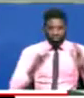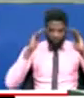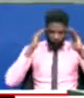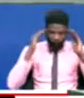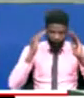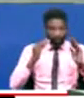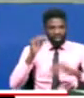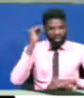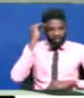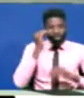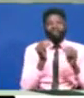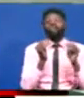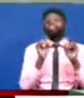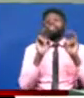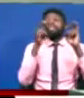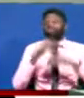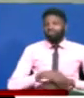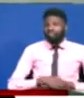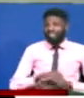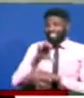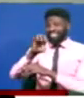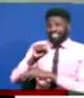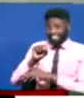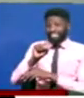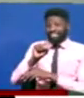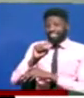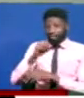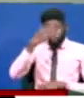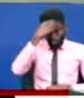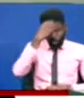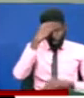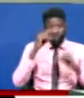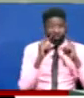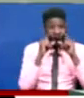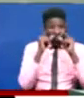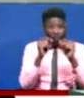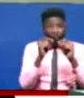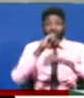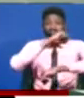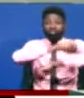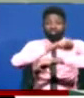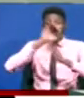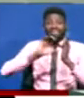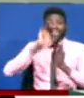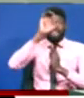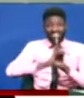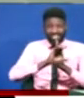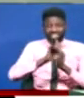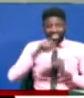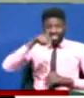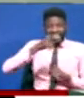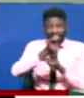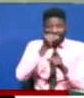education matters now, and the Cabinet Secretary George Magoha has ruled out extending school calendar for this term. Magoha says